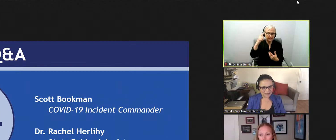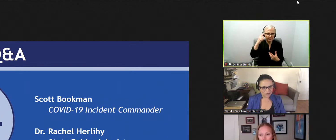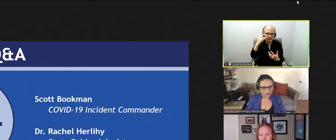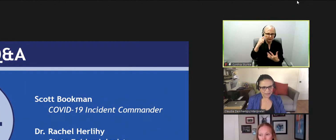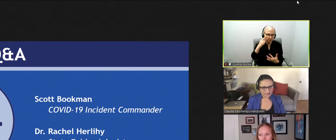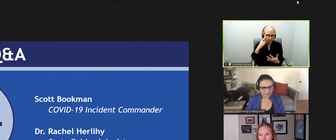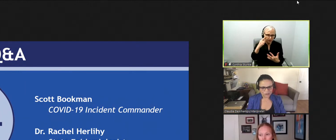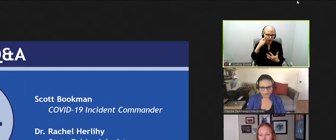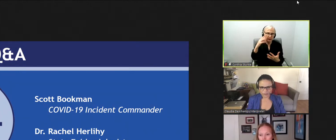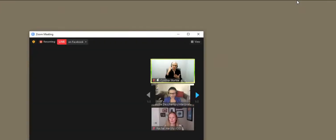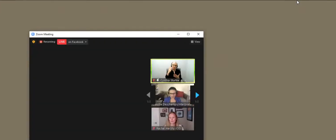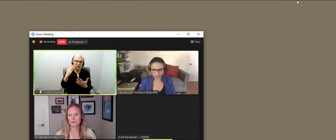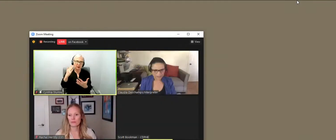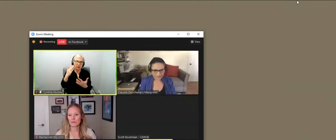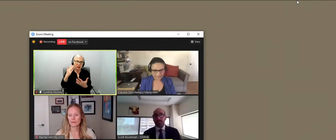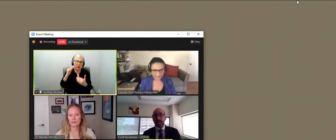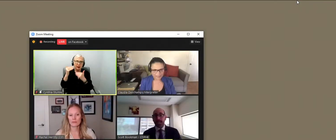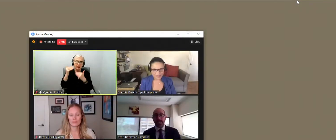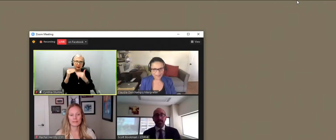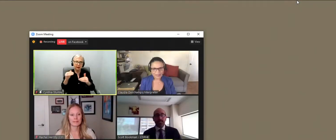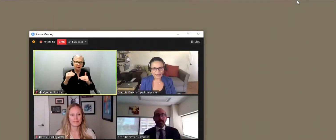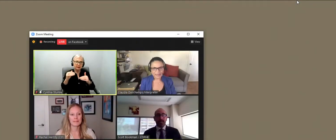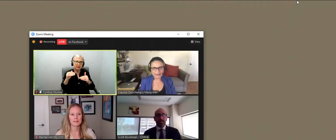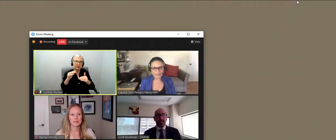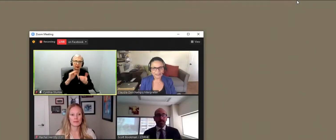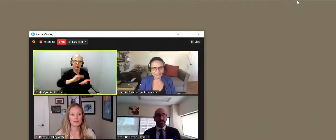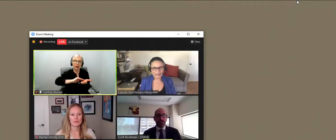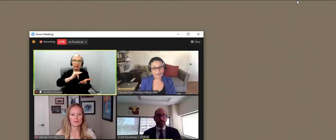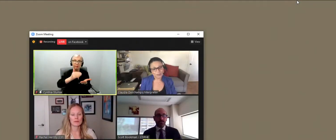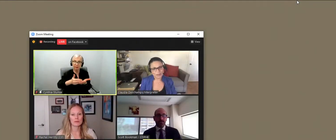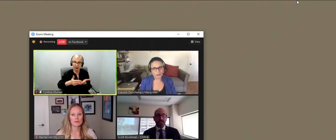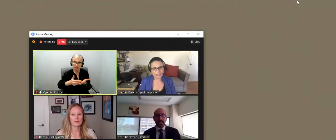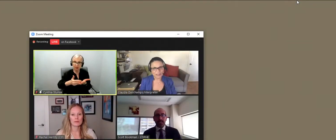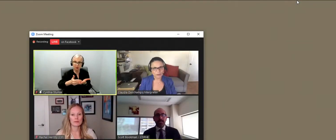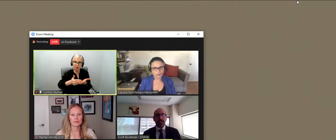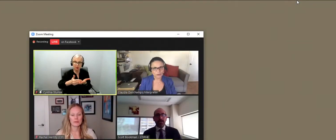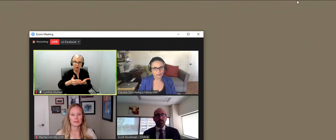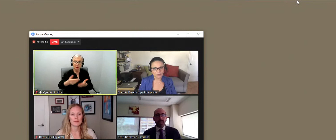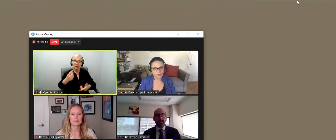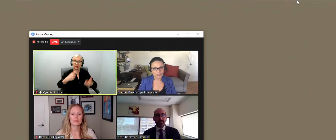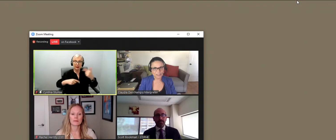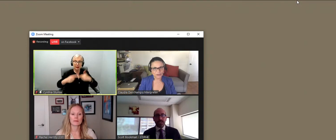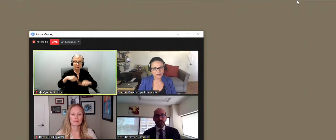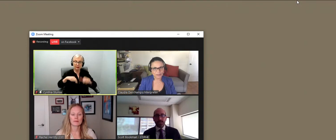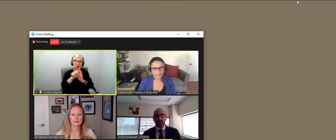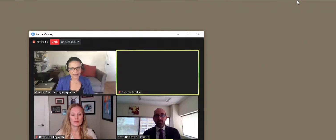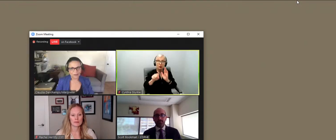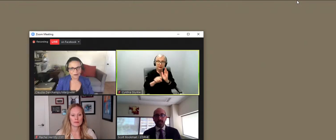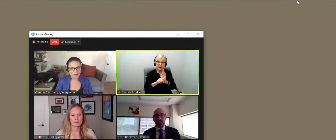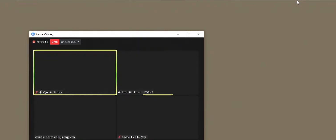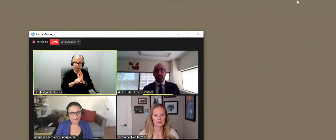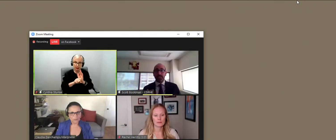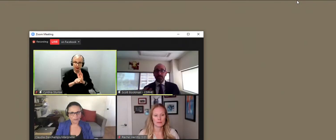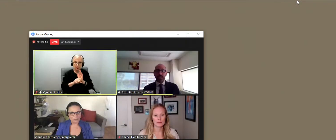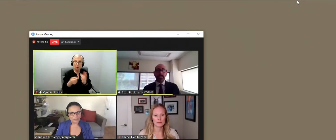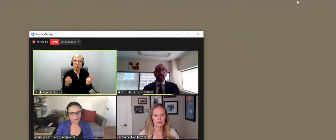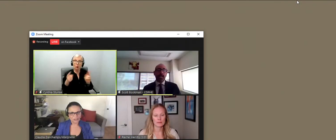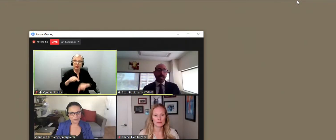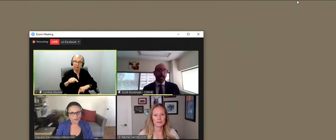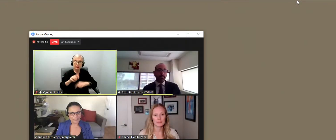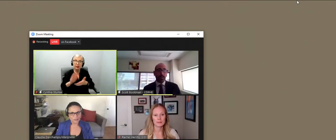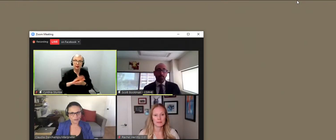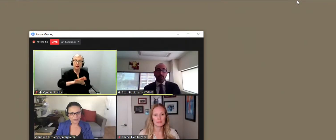there's going to be a very limited supply coming to the state when this does become available